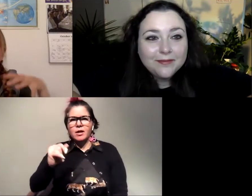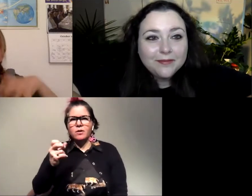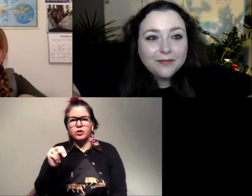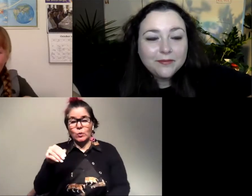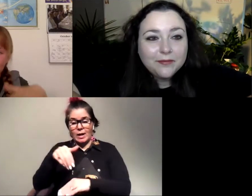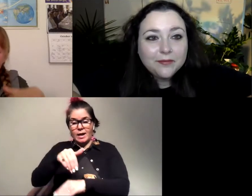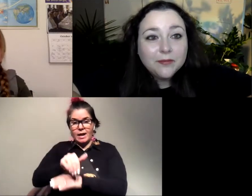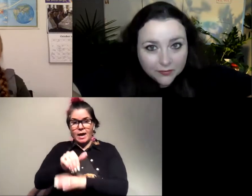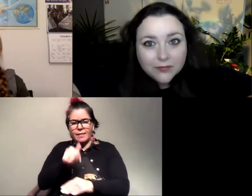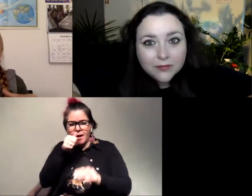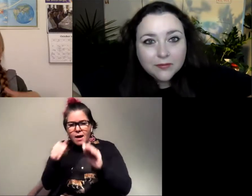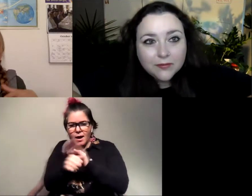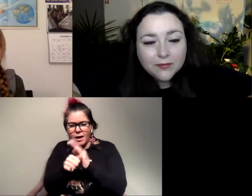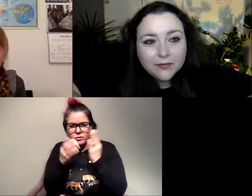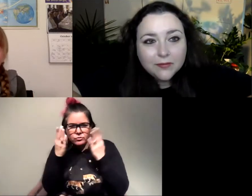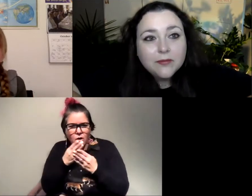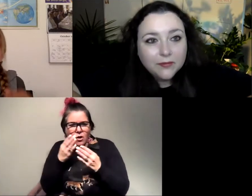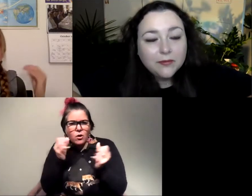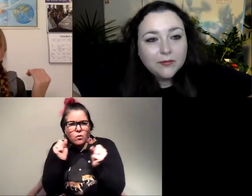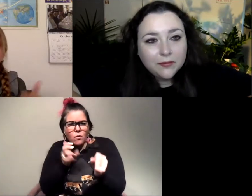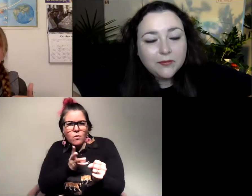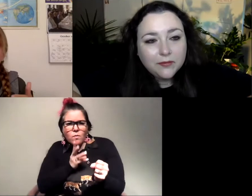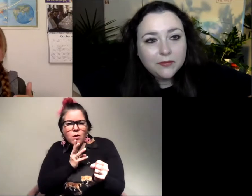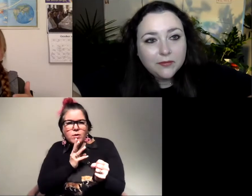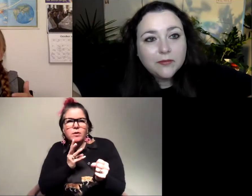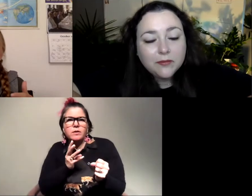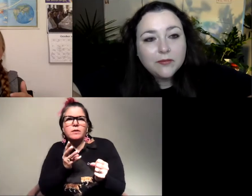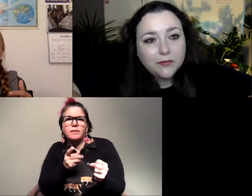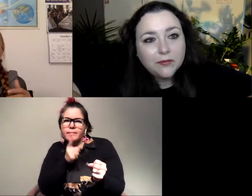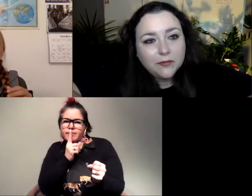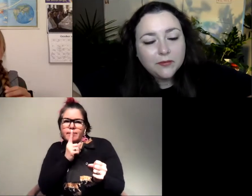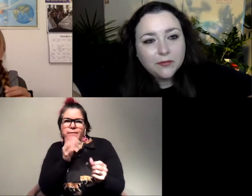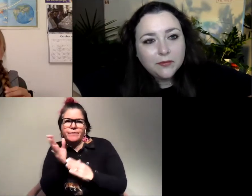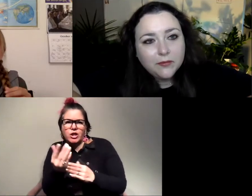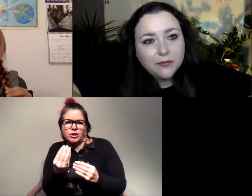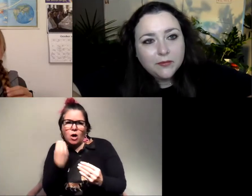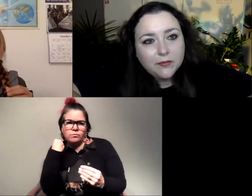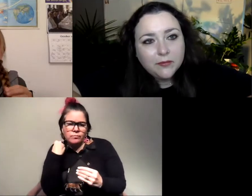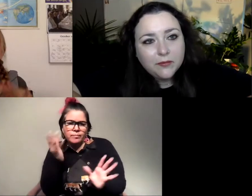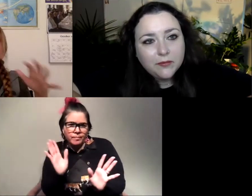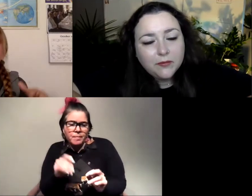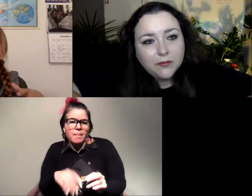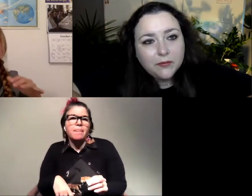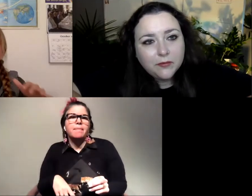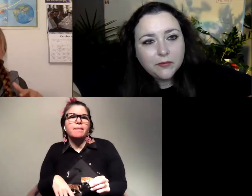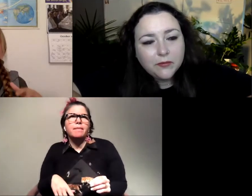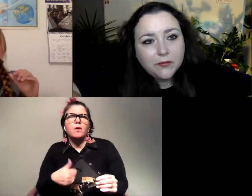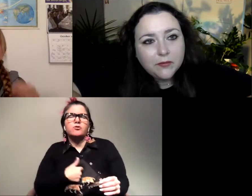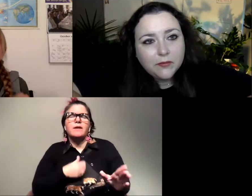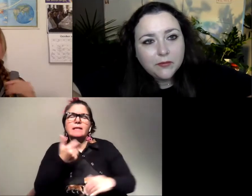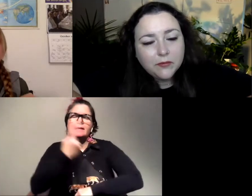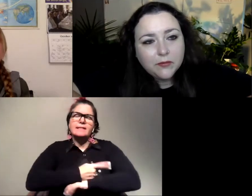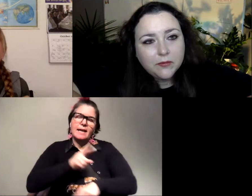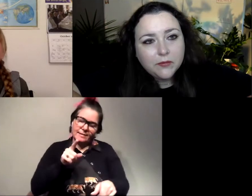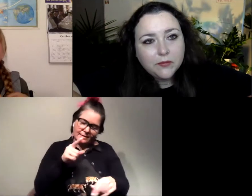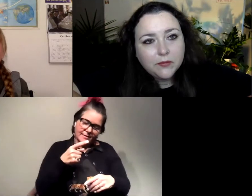nighttime, they want to hide in the dark, cold waters so that they don't get eaten by the fish. In the daytime, they want to